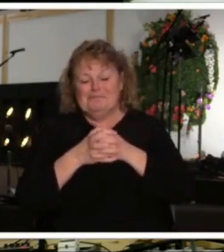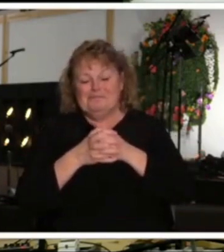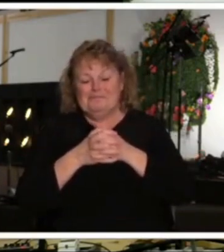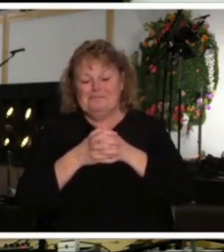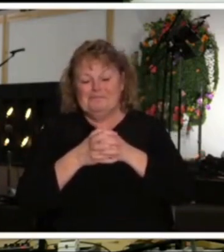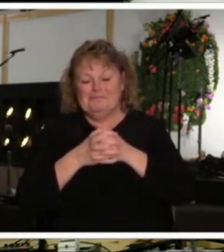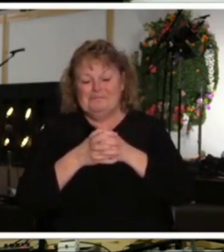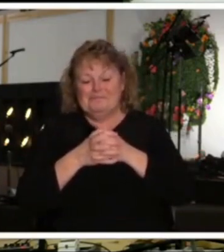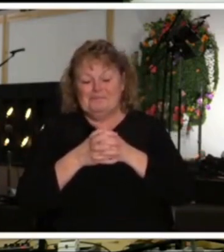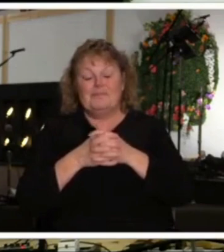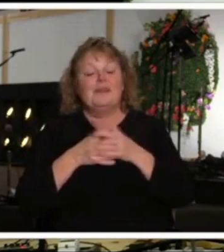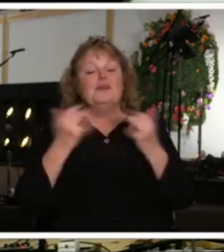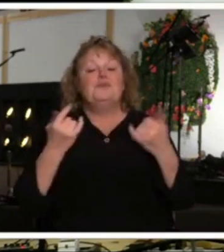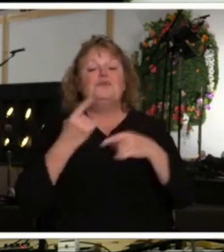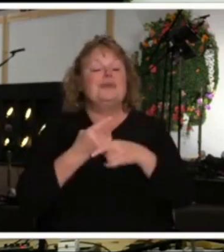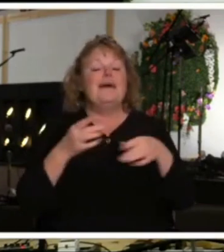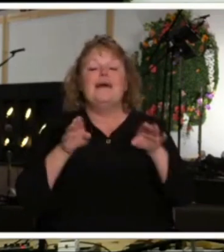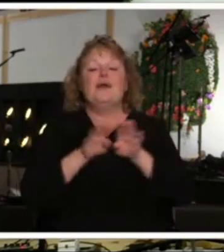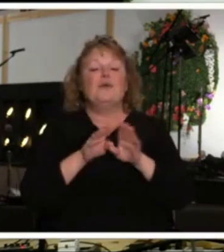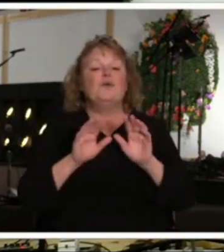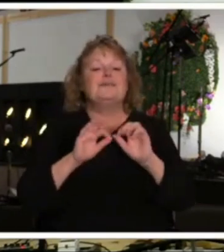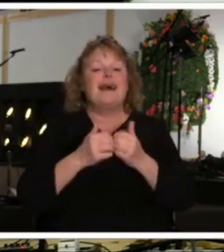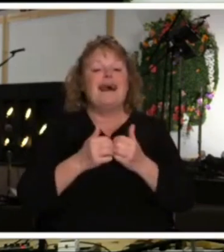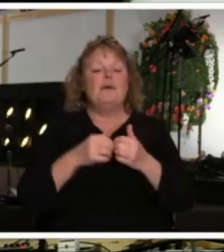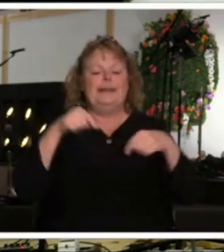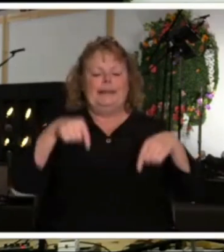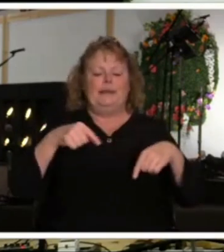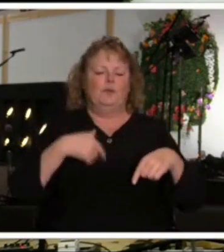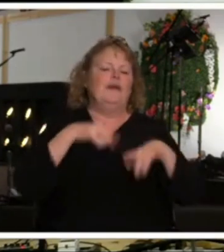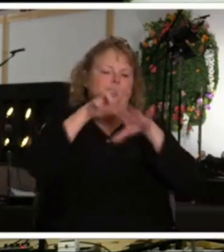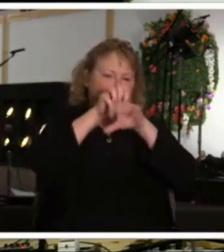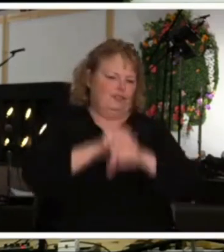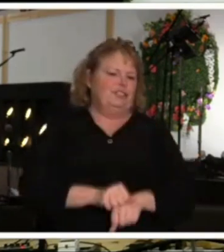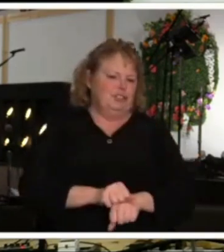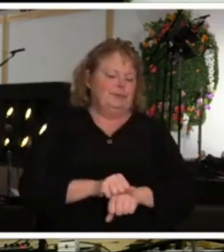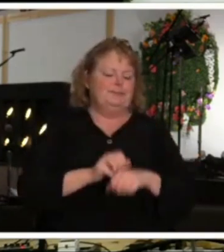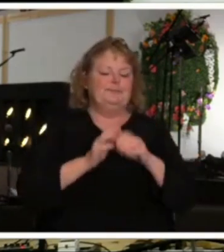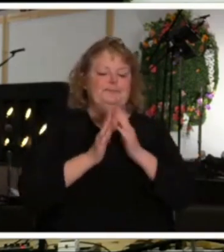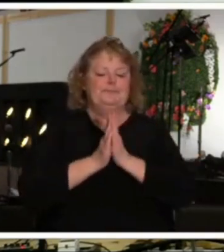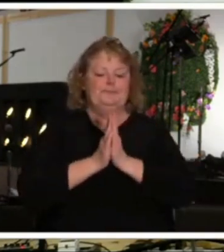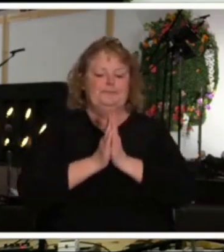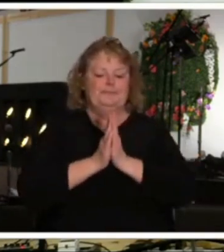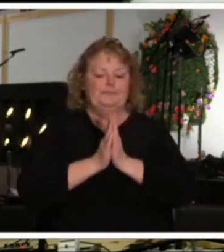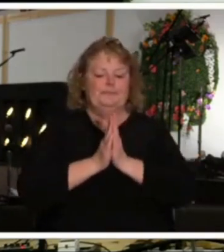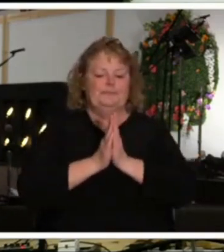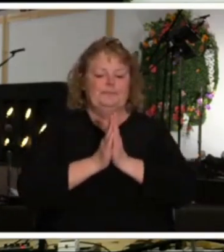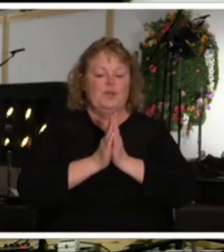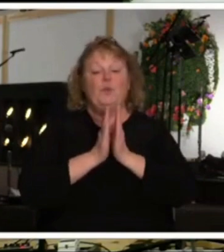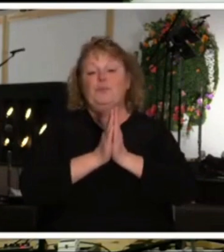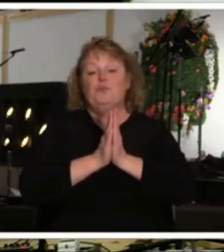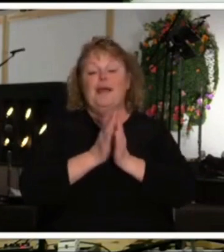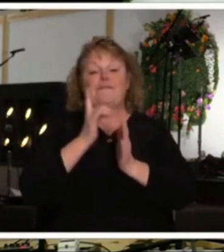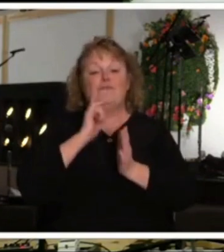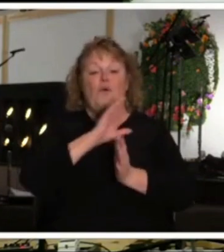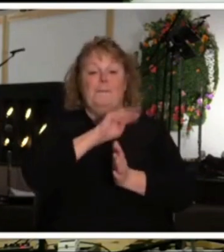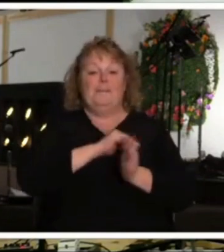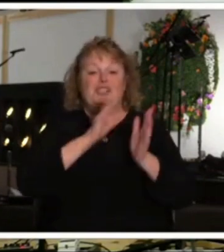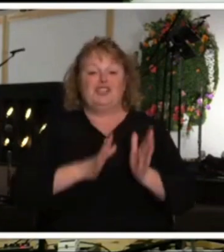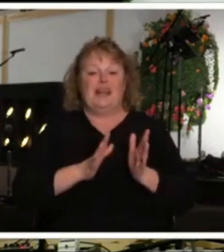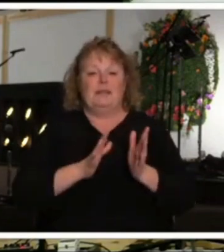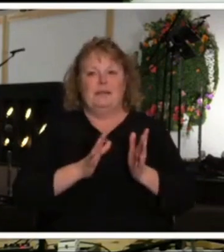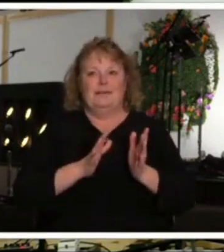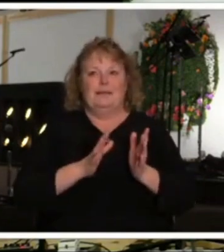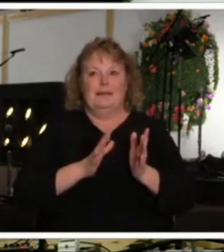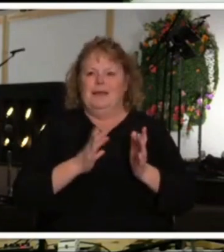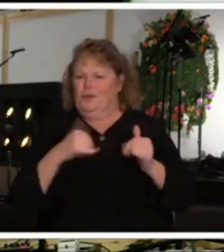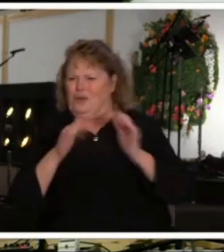The way that we're going to close this service is we have a tradition here at our church that we get to pray. I pray for our missionary. I recognize we've prayed for a lot of